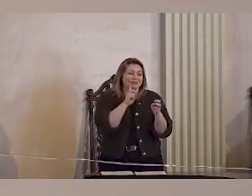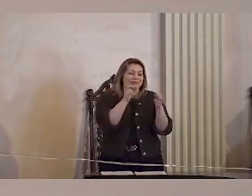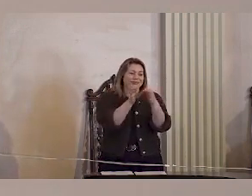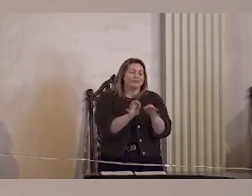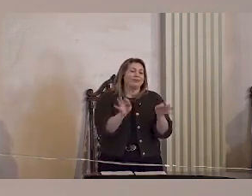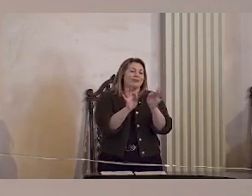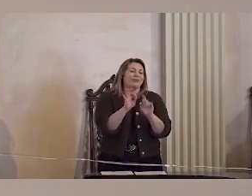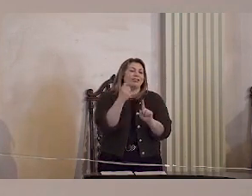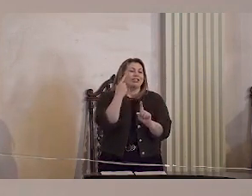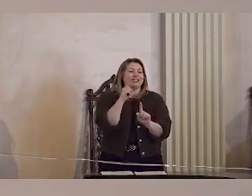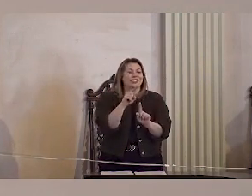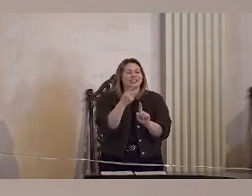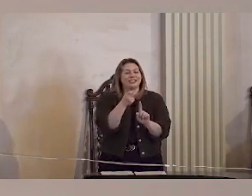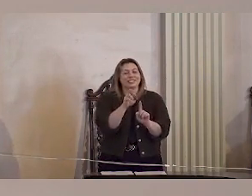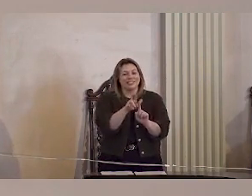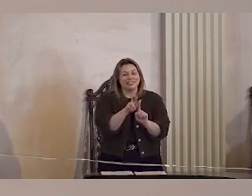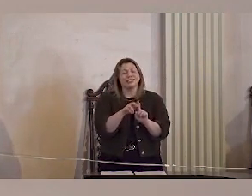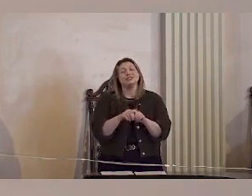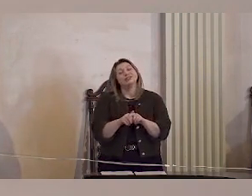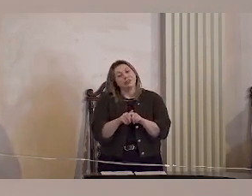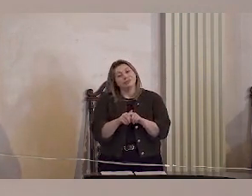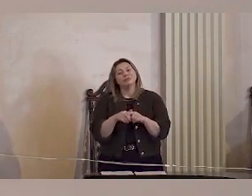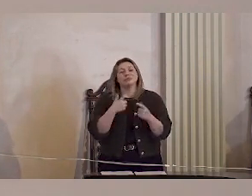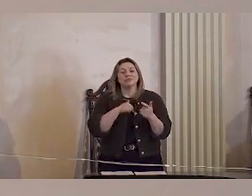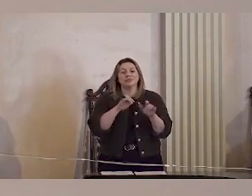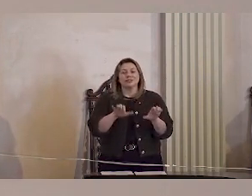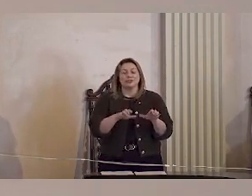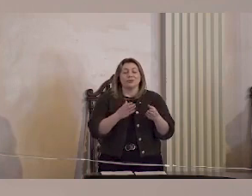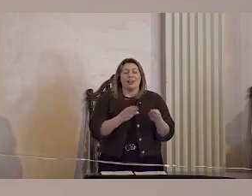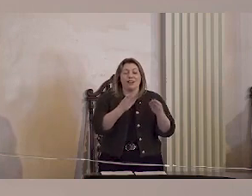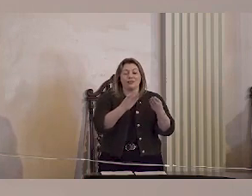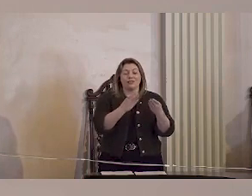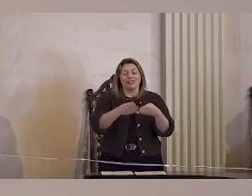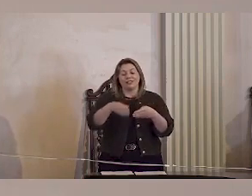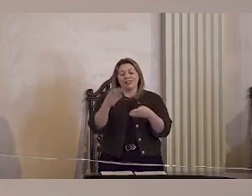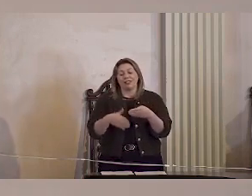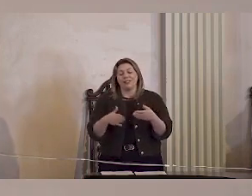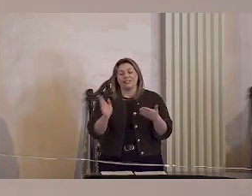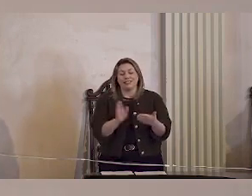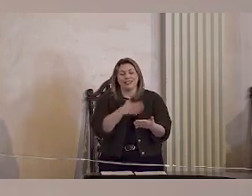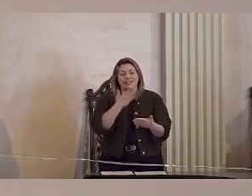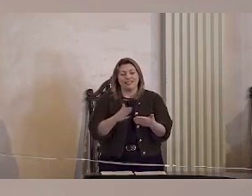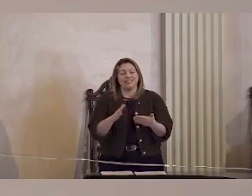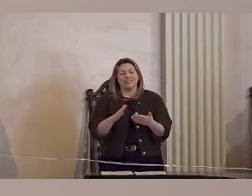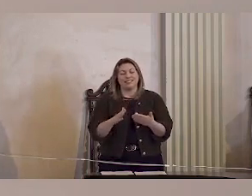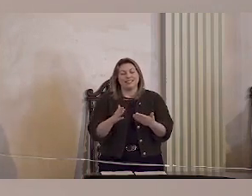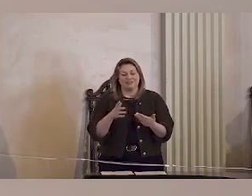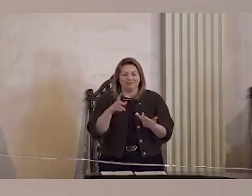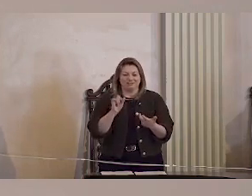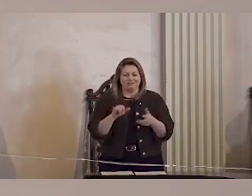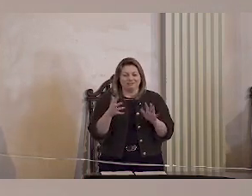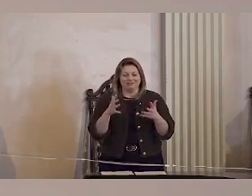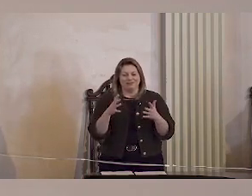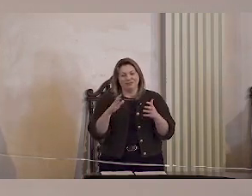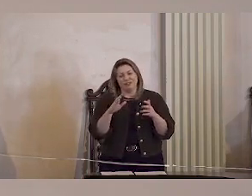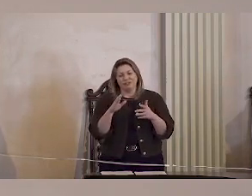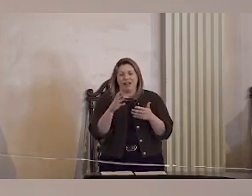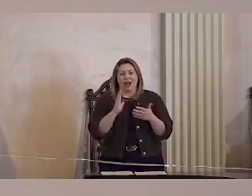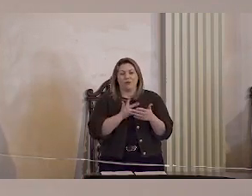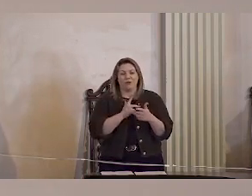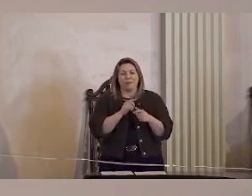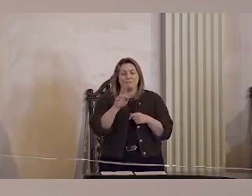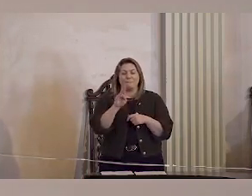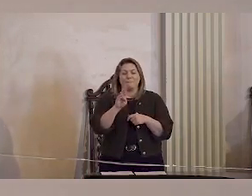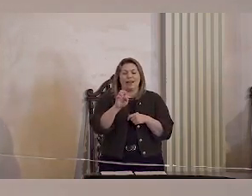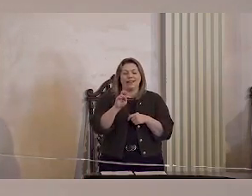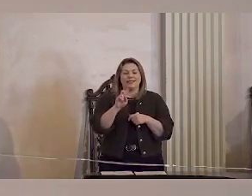her. And so we're gonna do an offering and a closing hymn. Our closing hymn and offering sort of is our benediction.